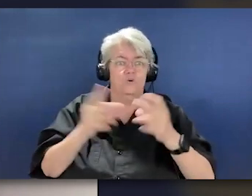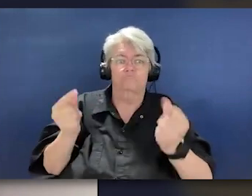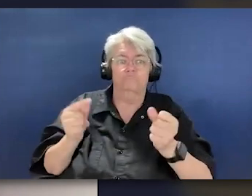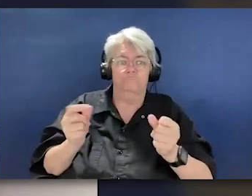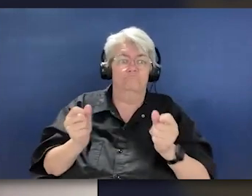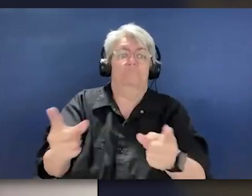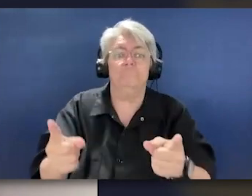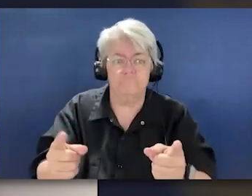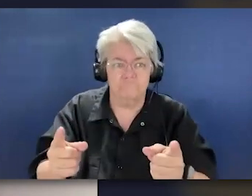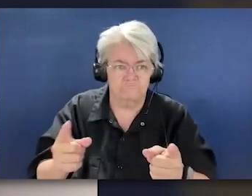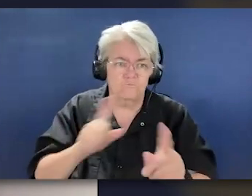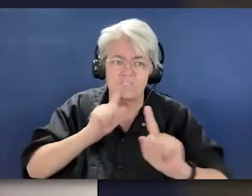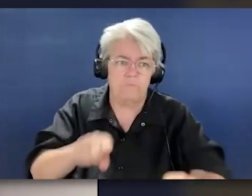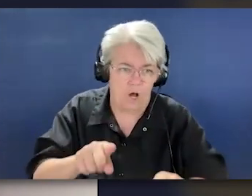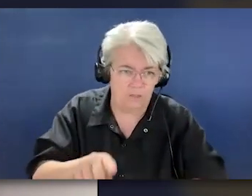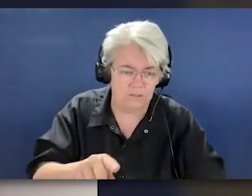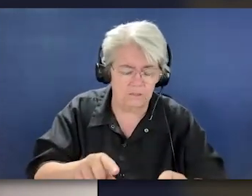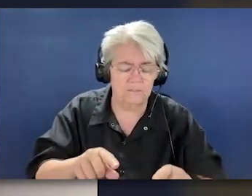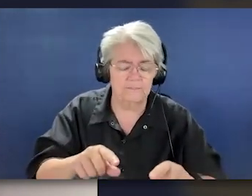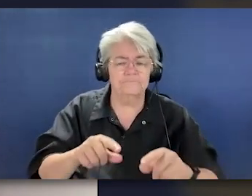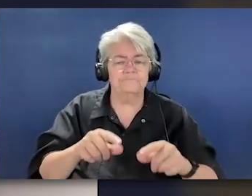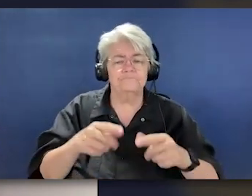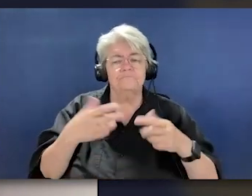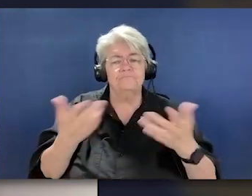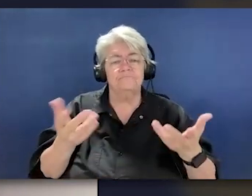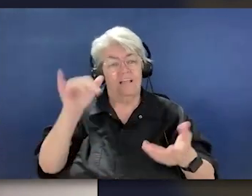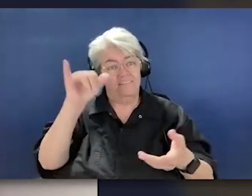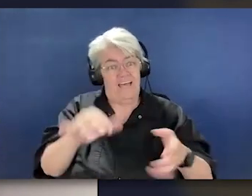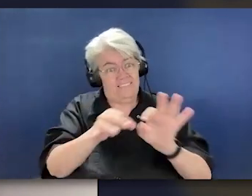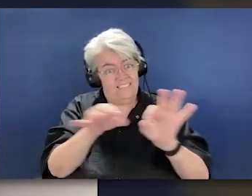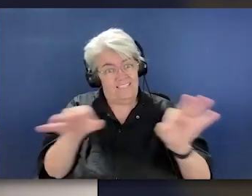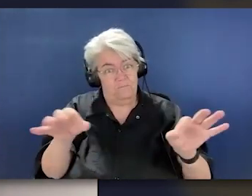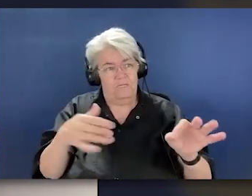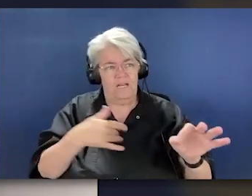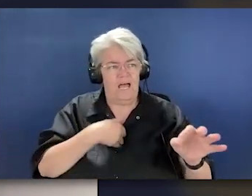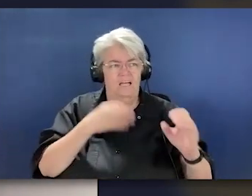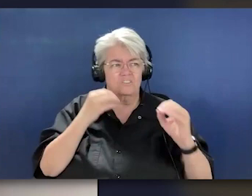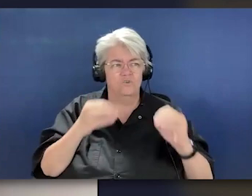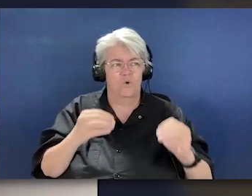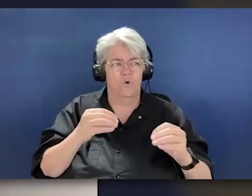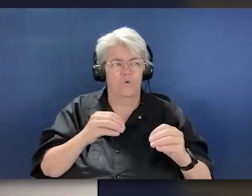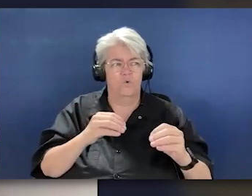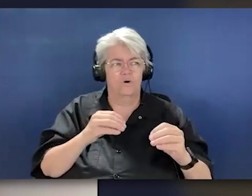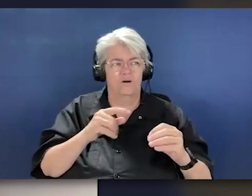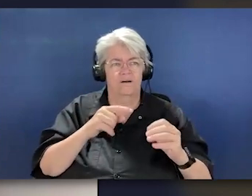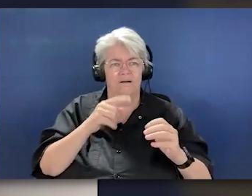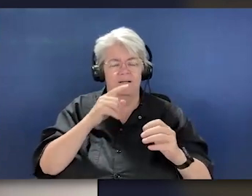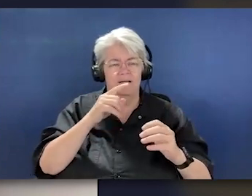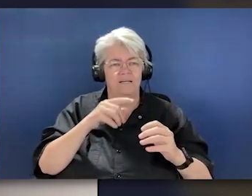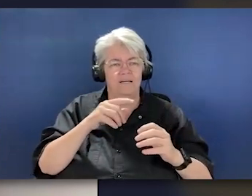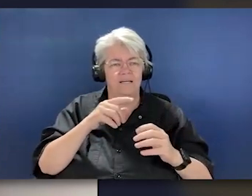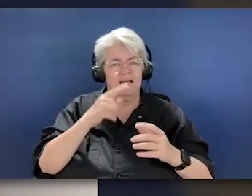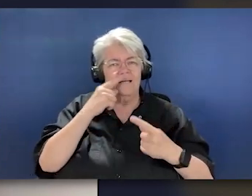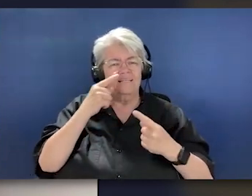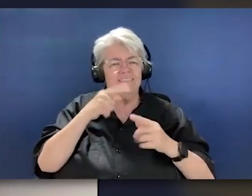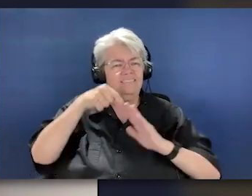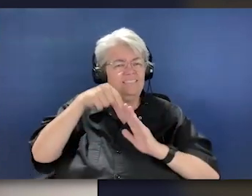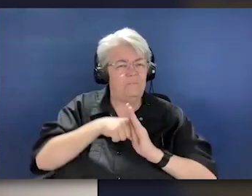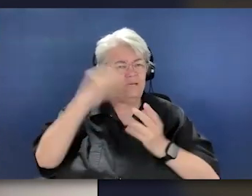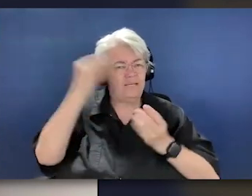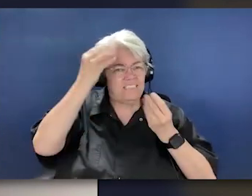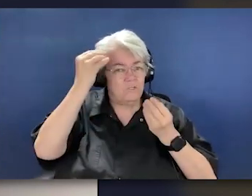that came out. Of course, statements like this lack nuance, and they unfortunately, I think, place decision-making